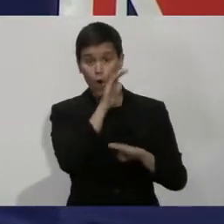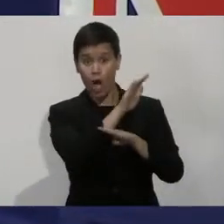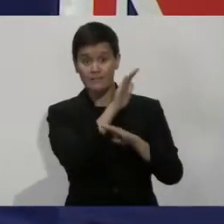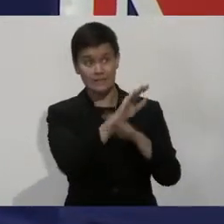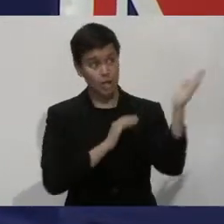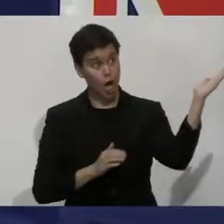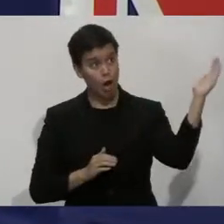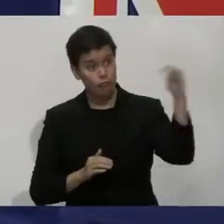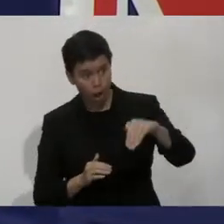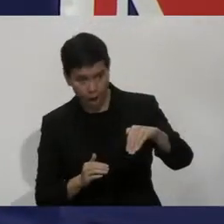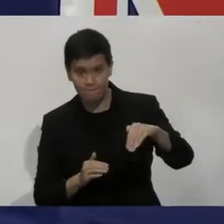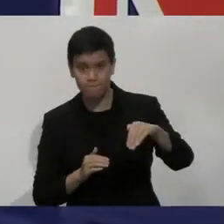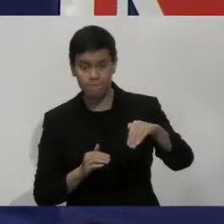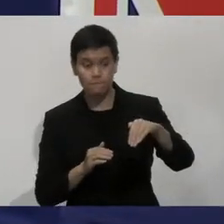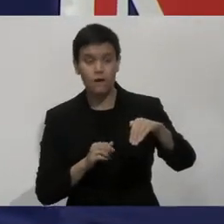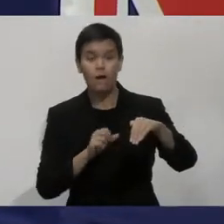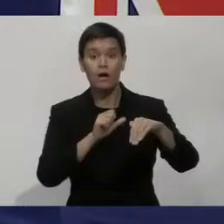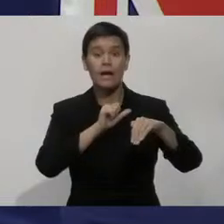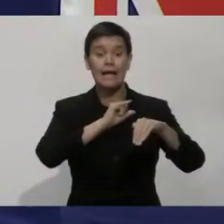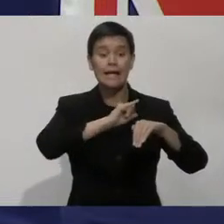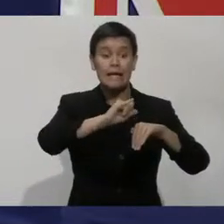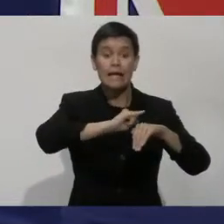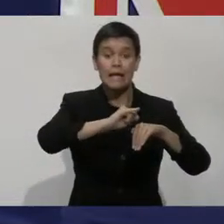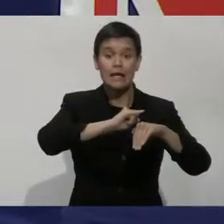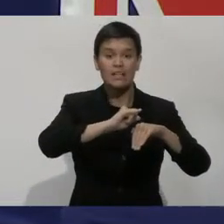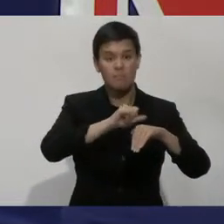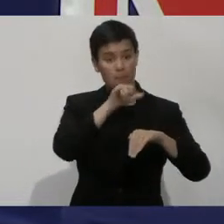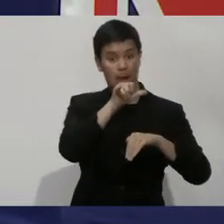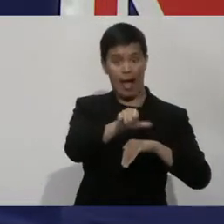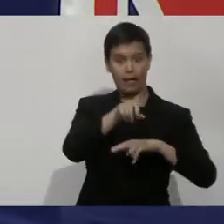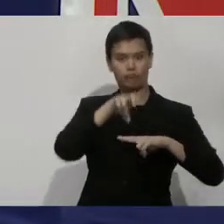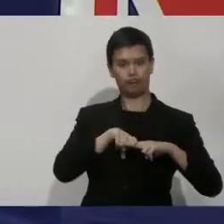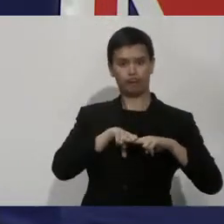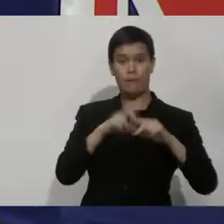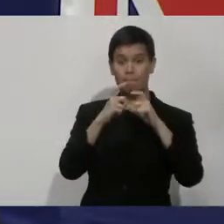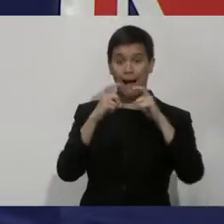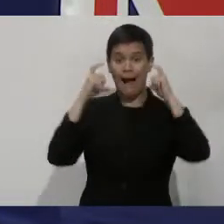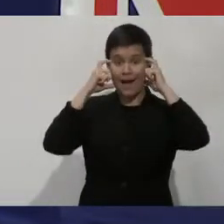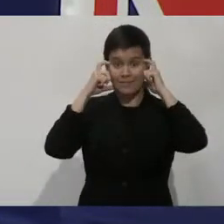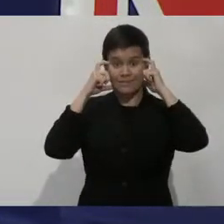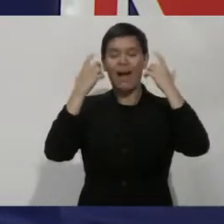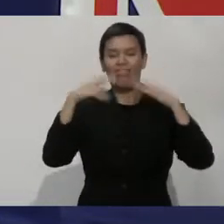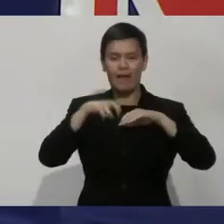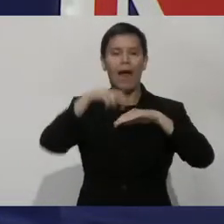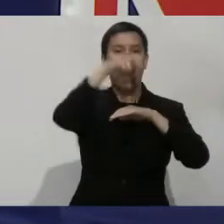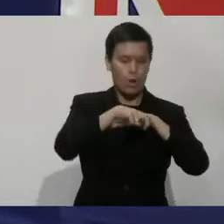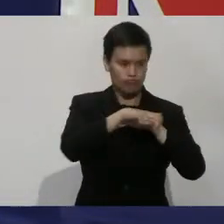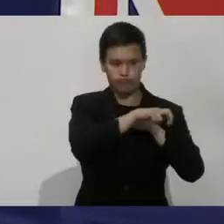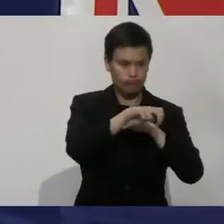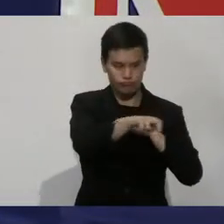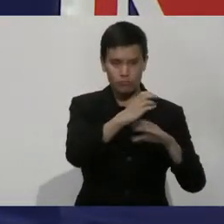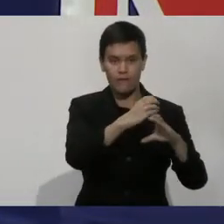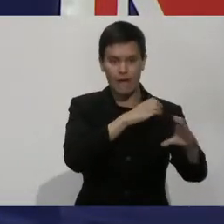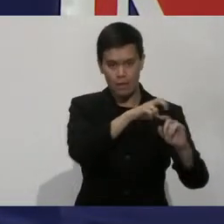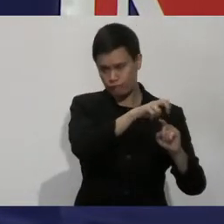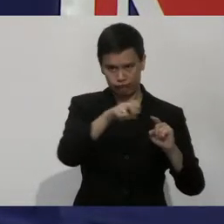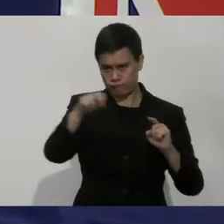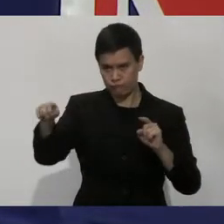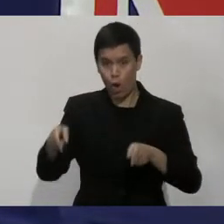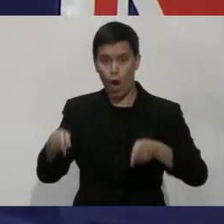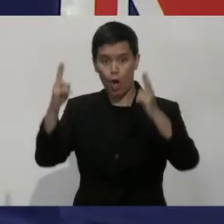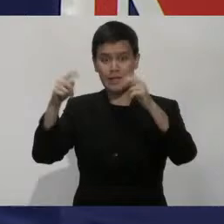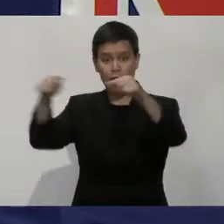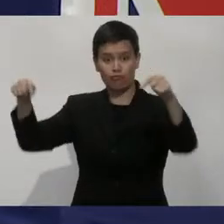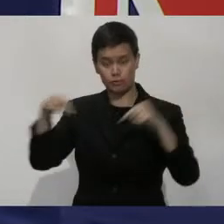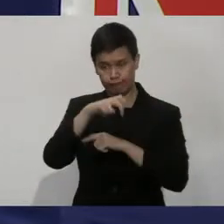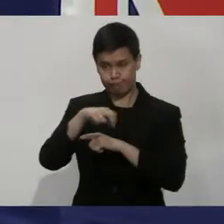from aircraft to room, so it would be high expectation that she would have been wearing a mask. And we'll keep moving forward, yes. Do you know the age of the